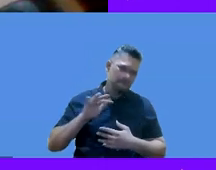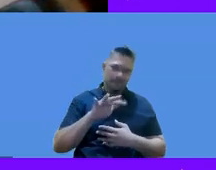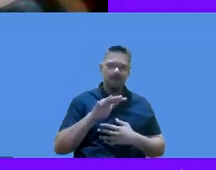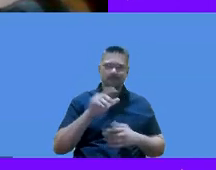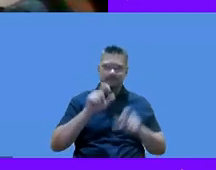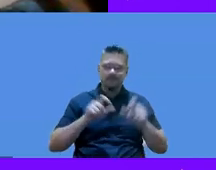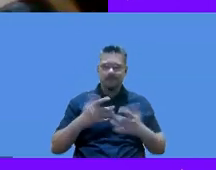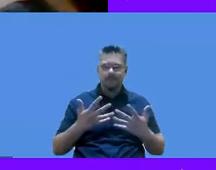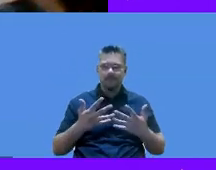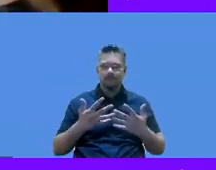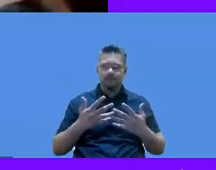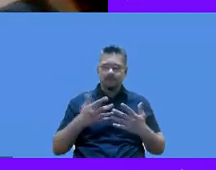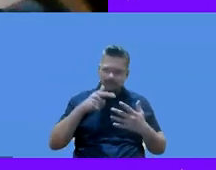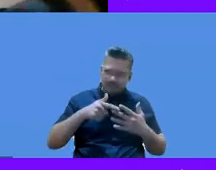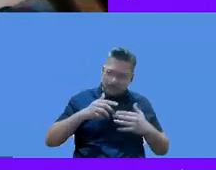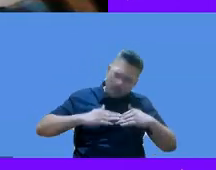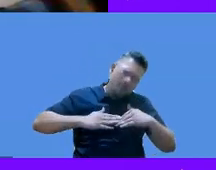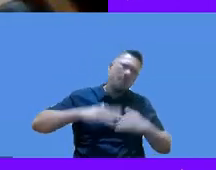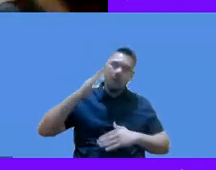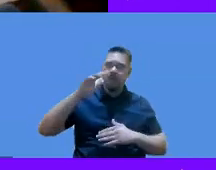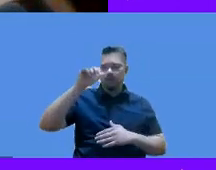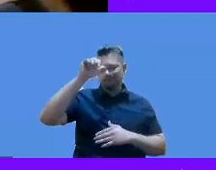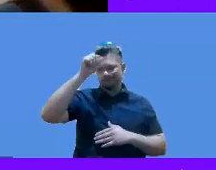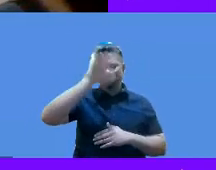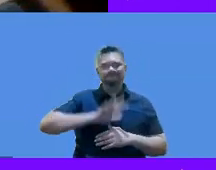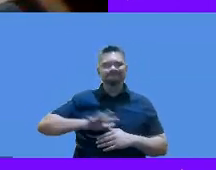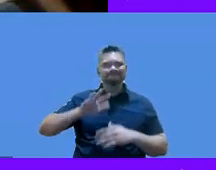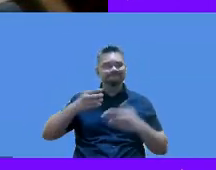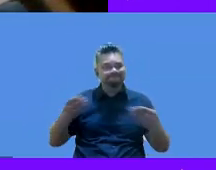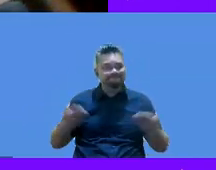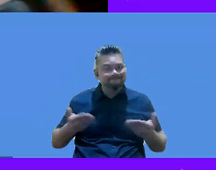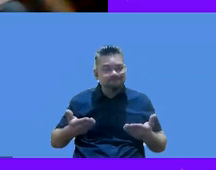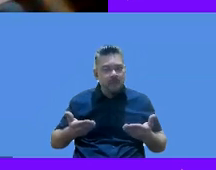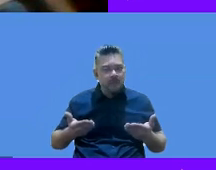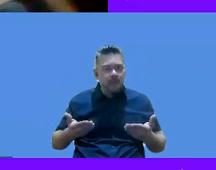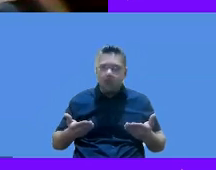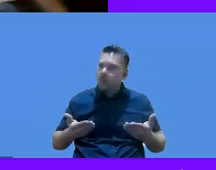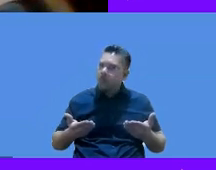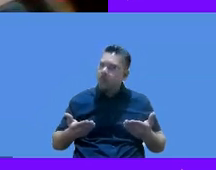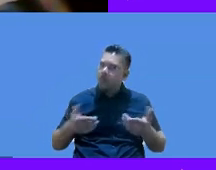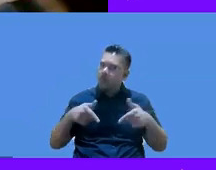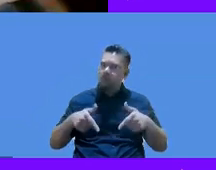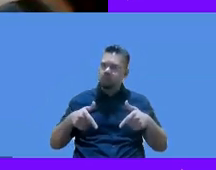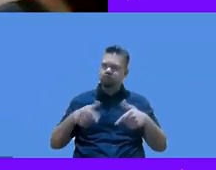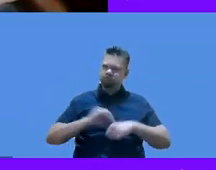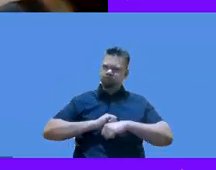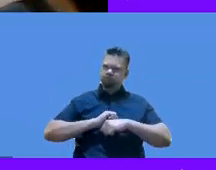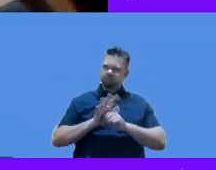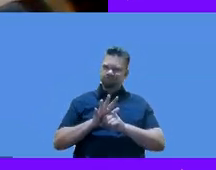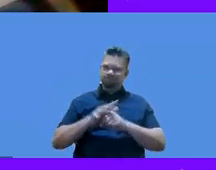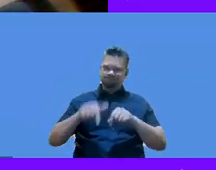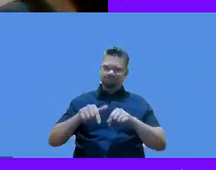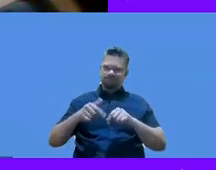India. We have, through our discussions right now, not only established that the global pandemic has set this generation back, but